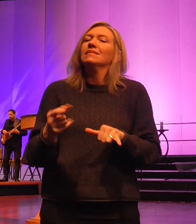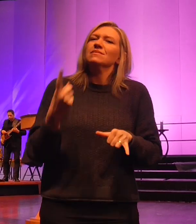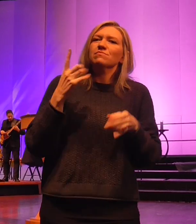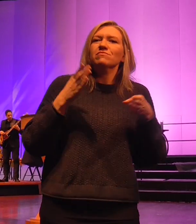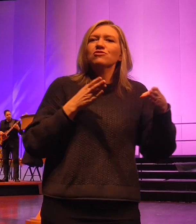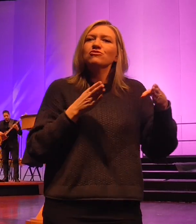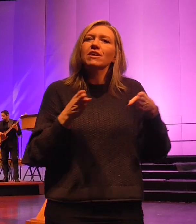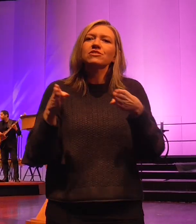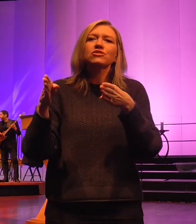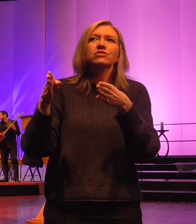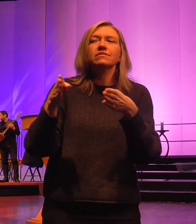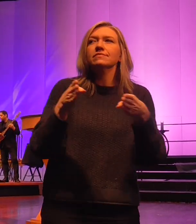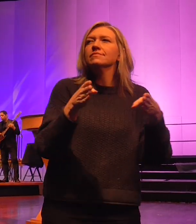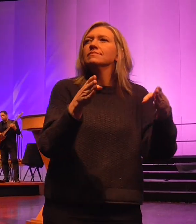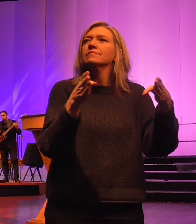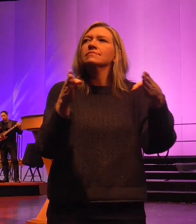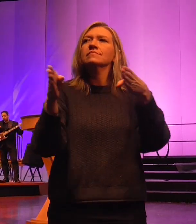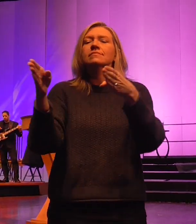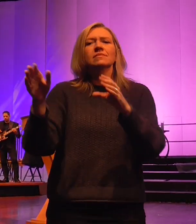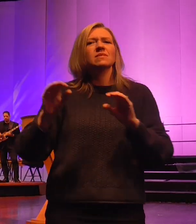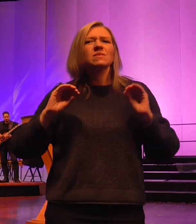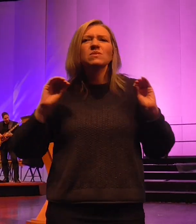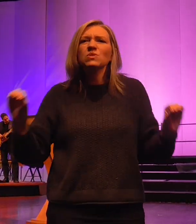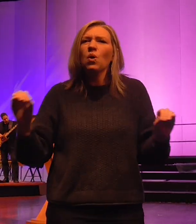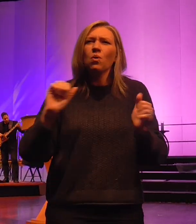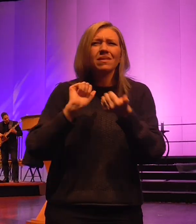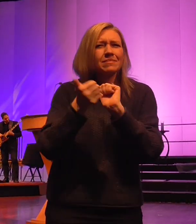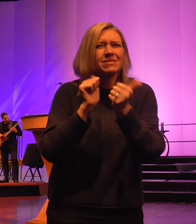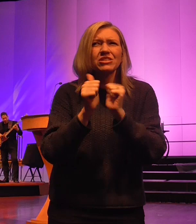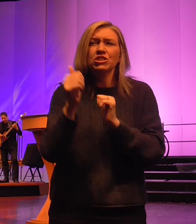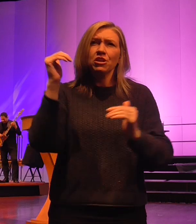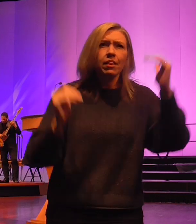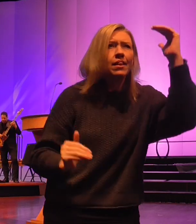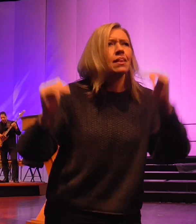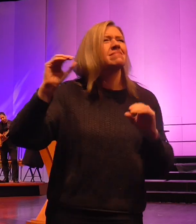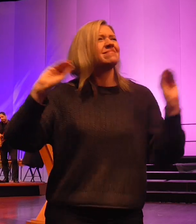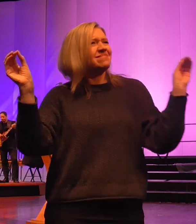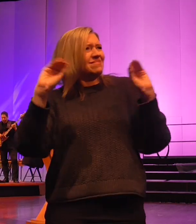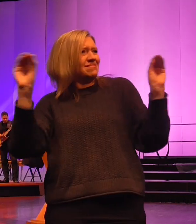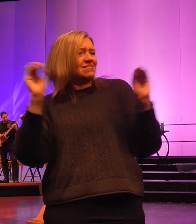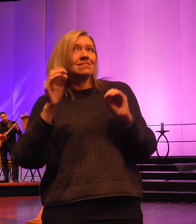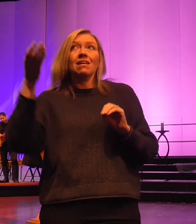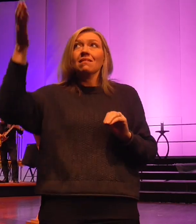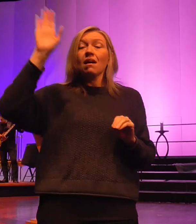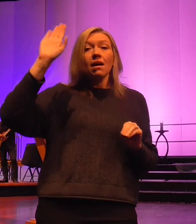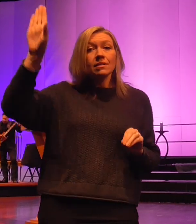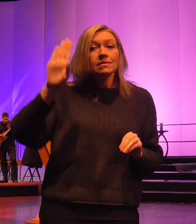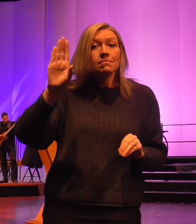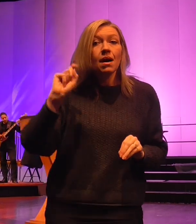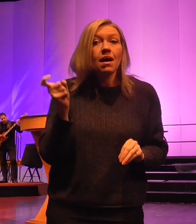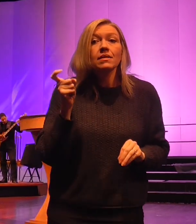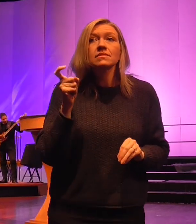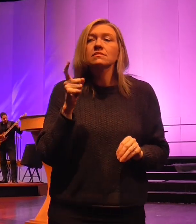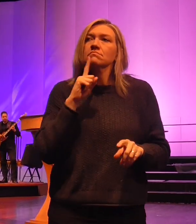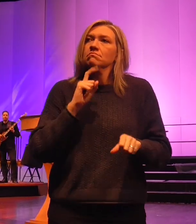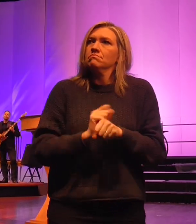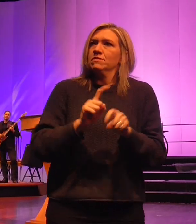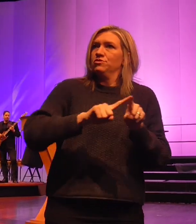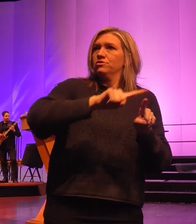direction. There ain't no competition in God's box. Is